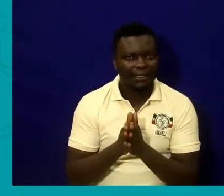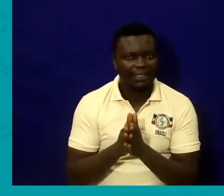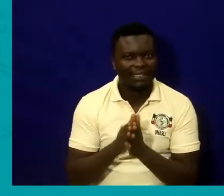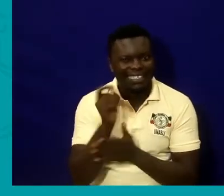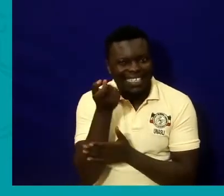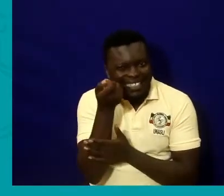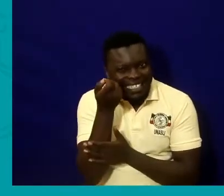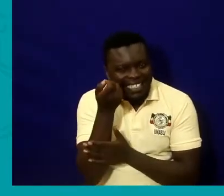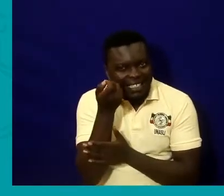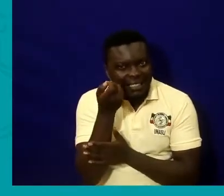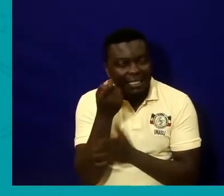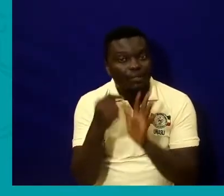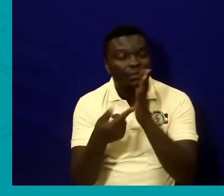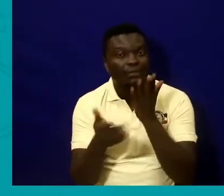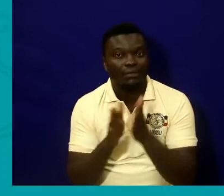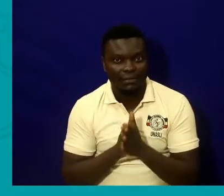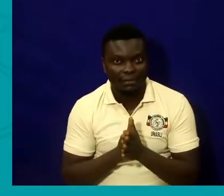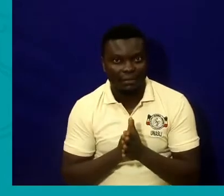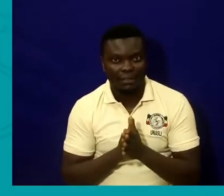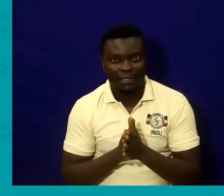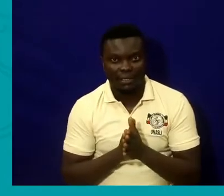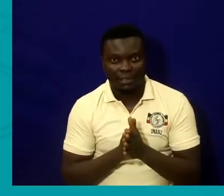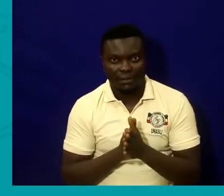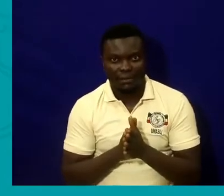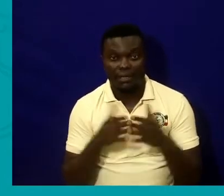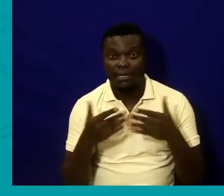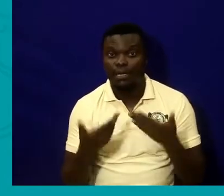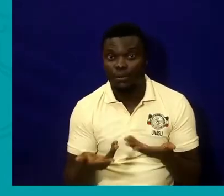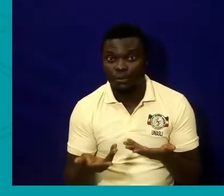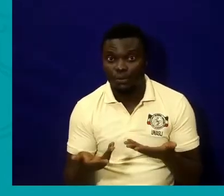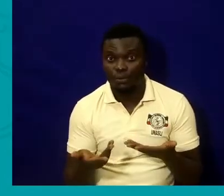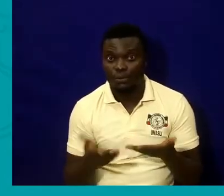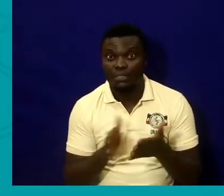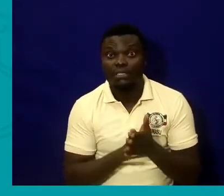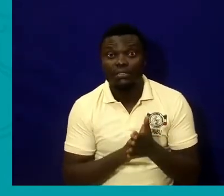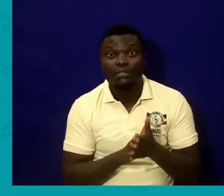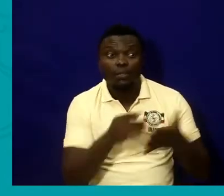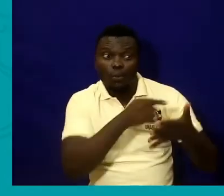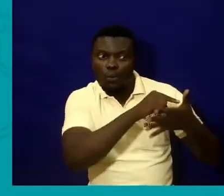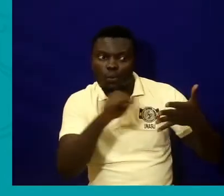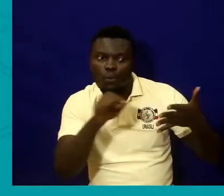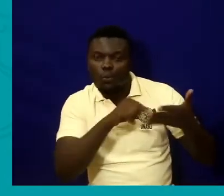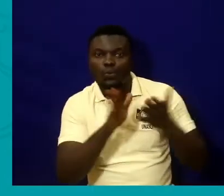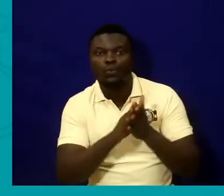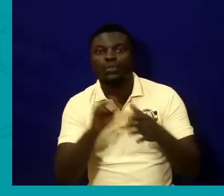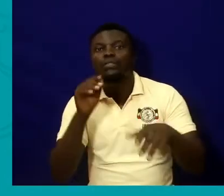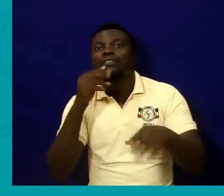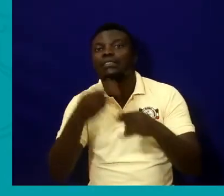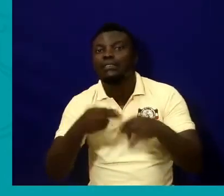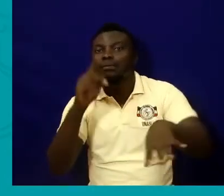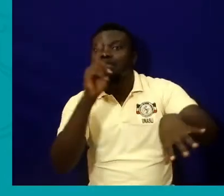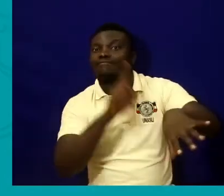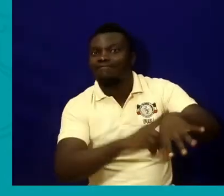But a small dose here for you, the horizontal rows are called periods.